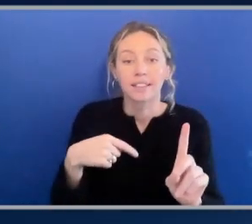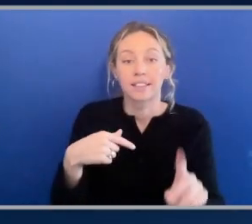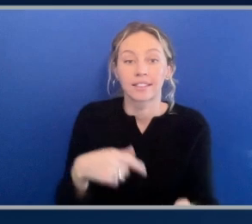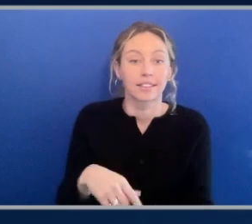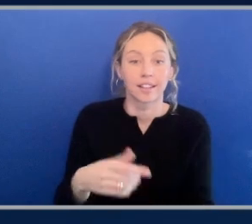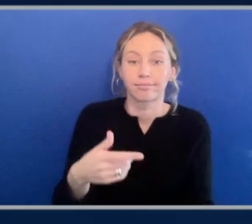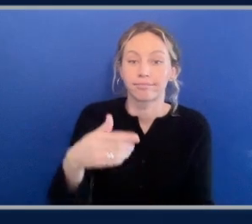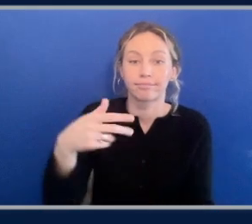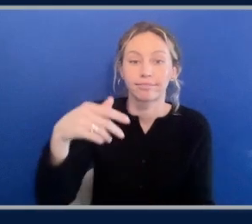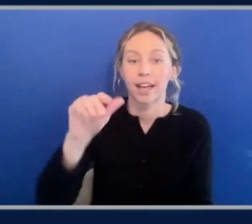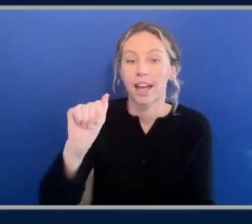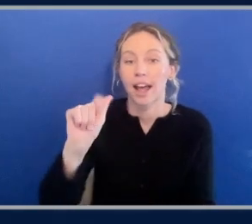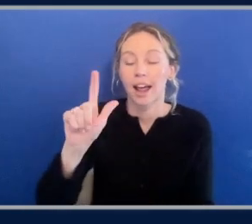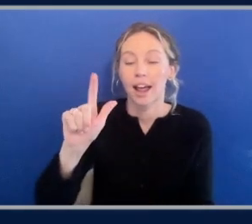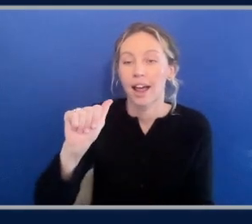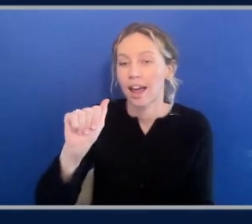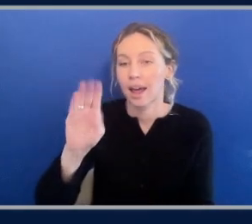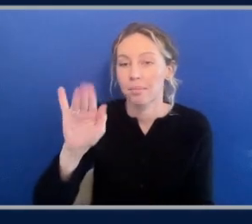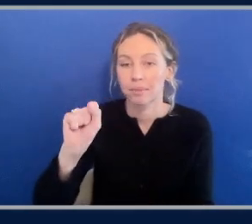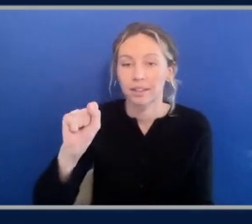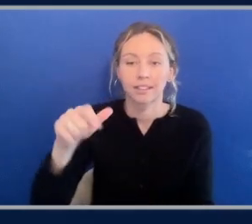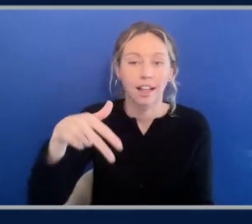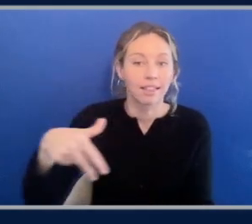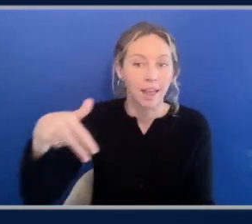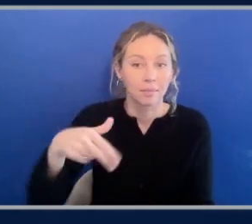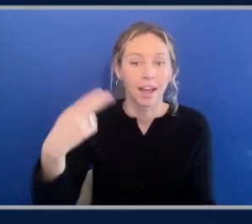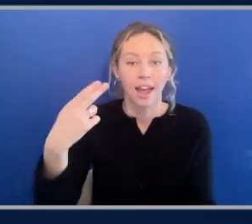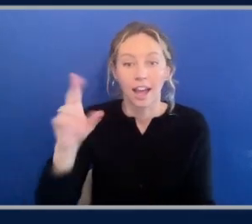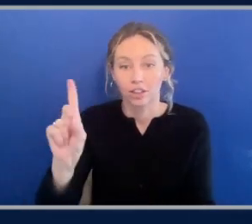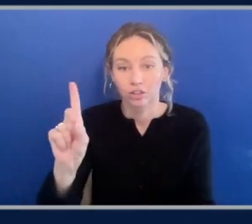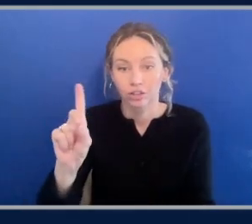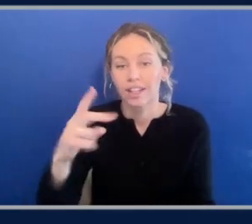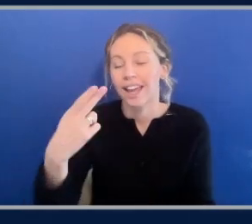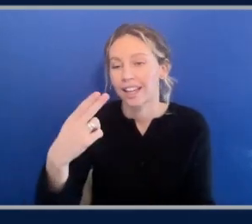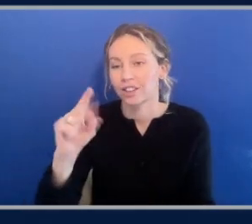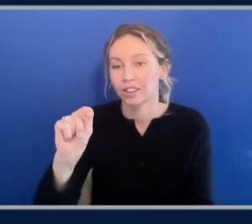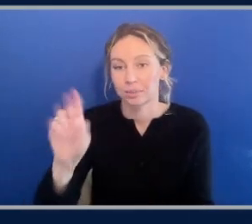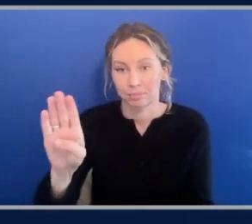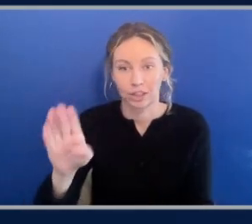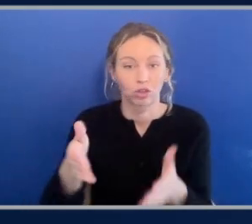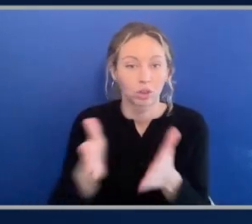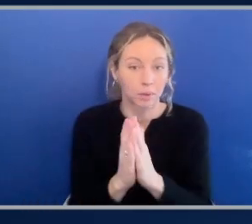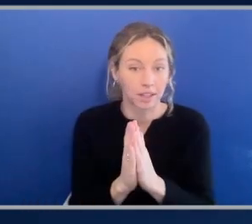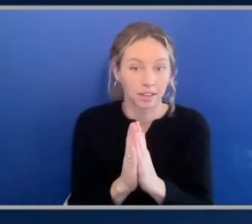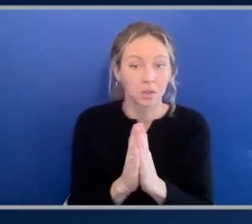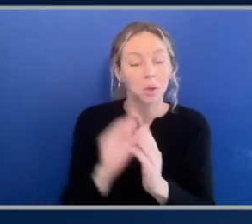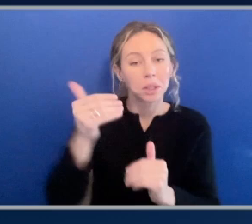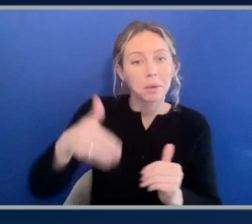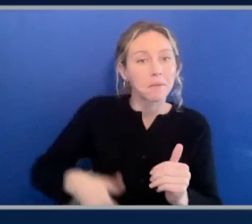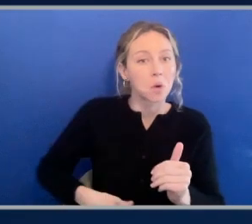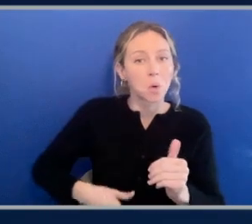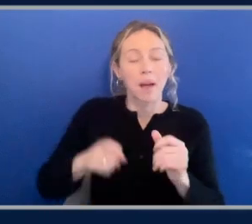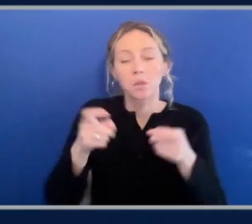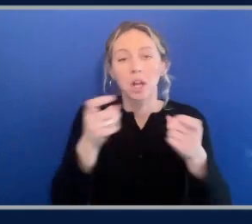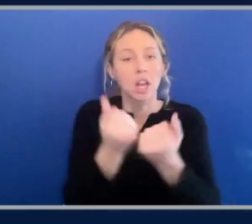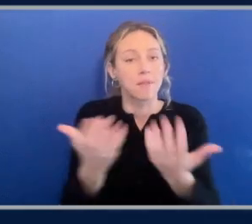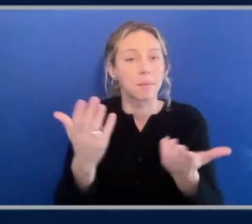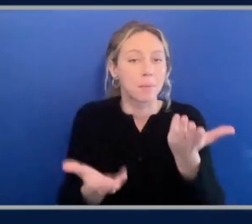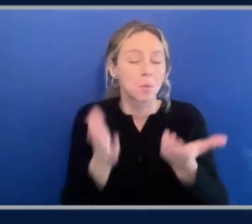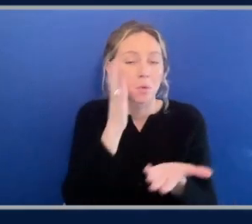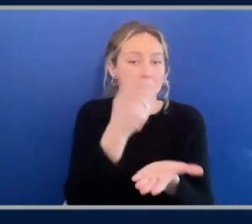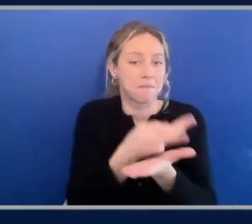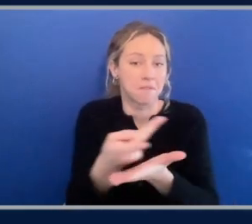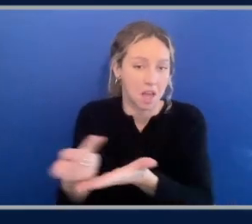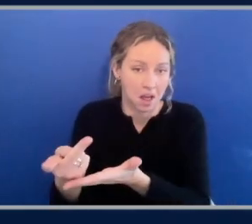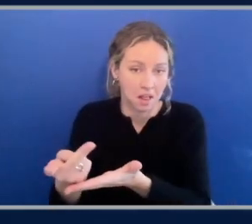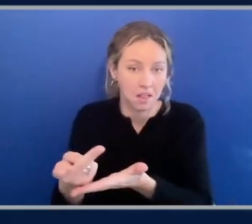request. So like I said, at first it seems a little counterintuitive that you have to handle like everything that might fail instead of just maybe get a nil back. But guess